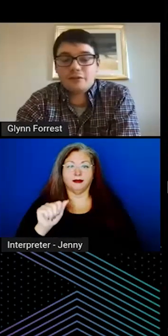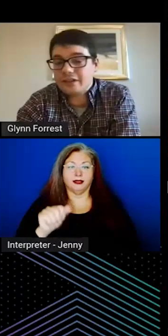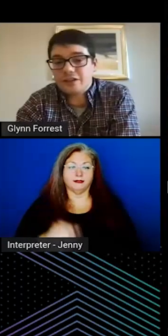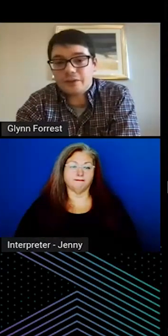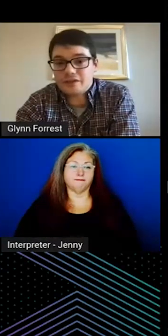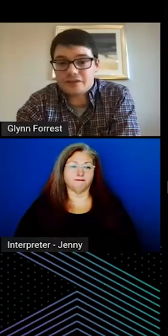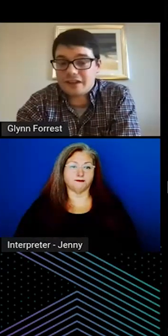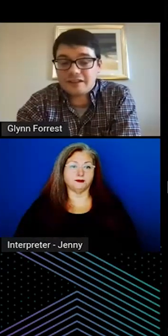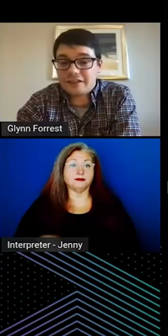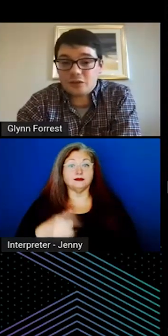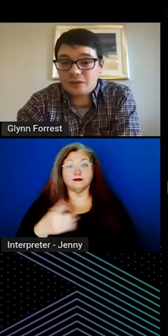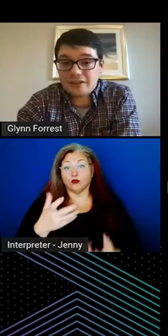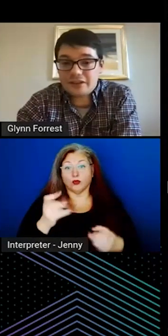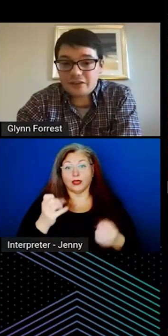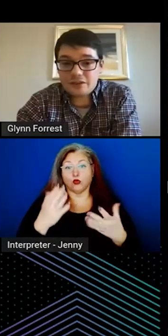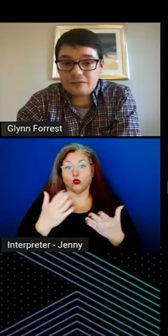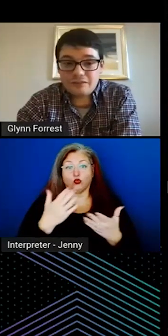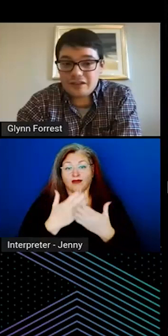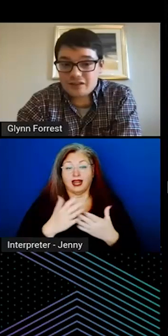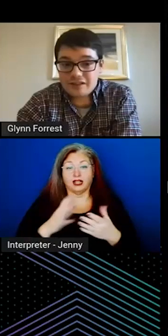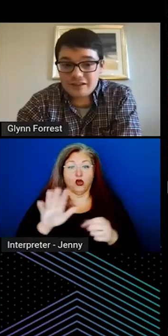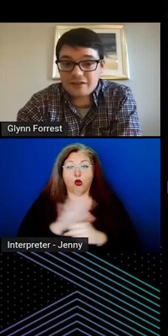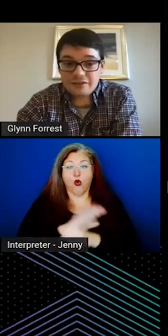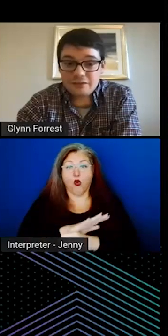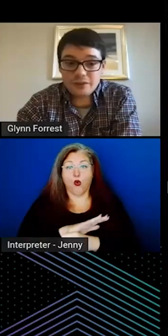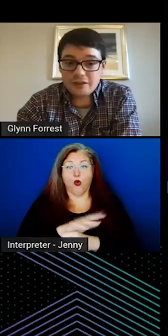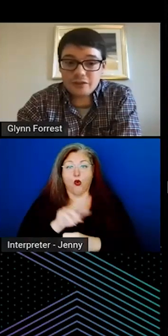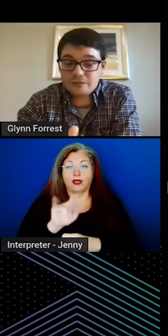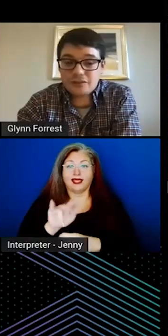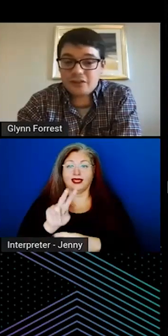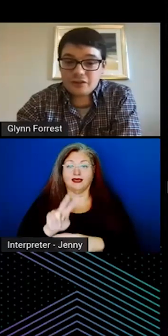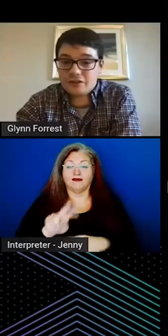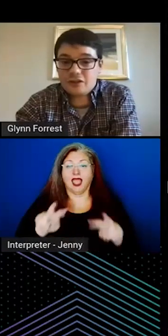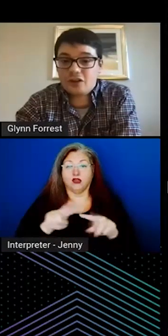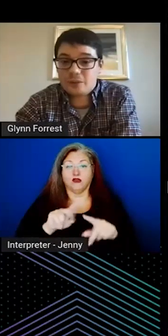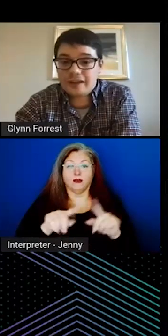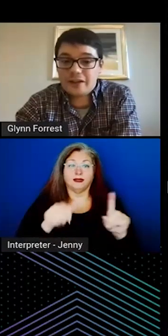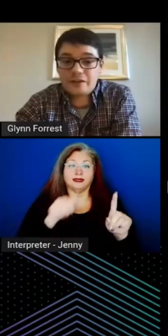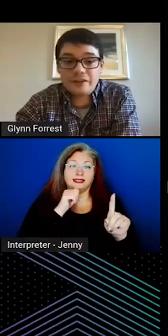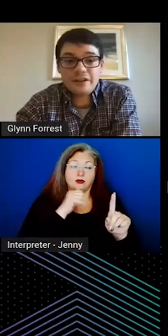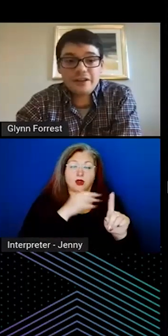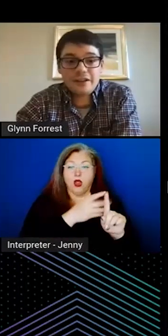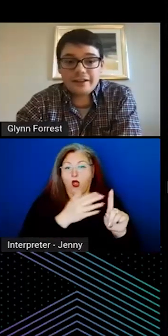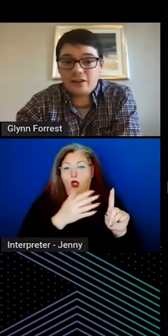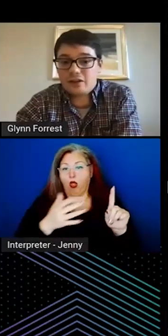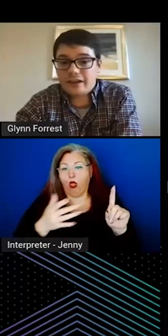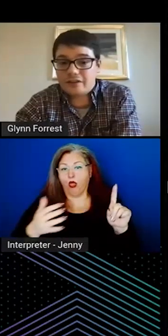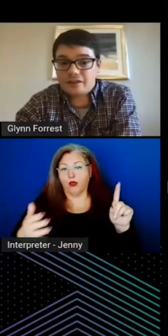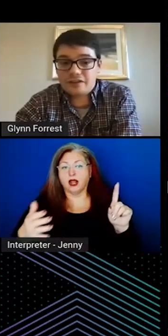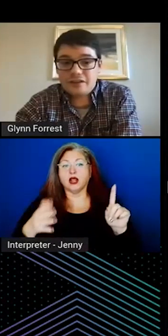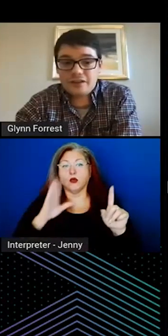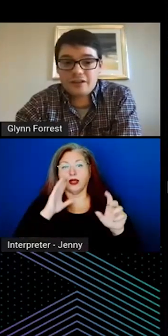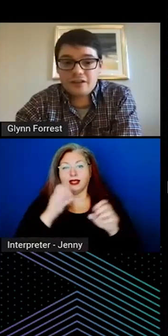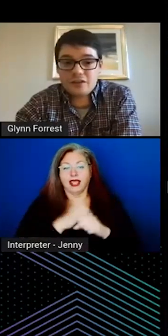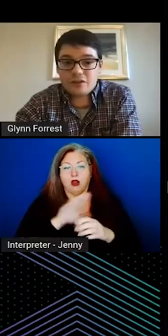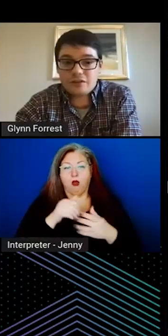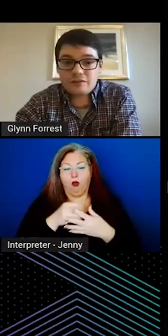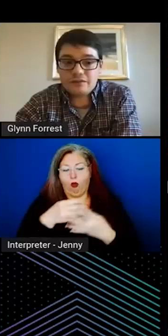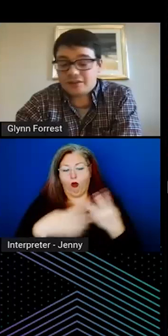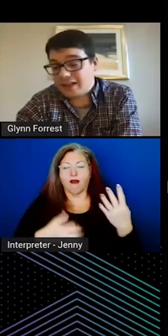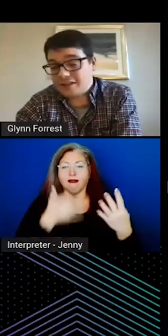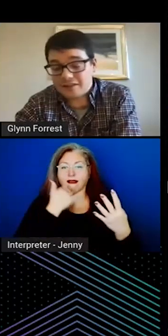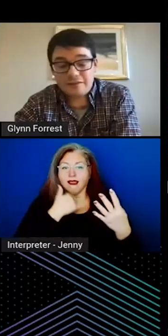And if we like, we can just validate the whole key value engine itself. We can go from secret all the way down and get all the errors